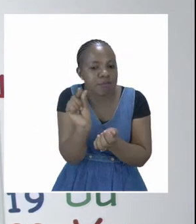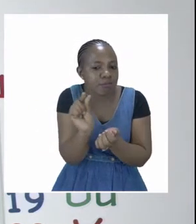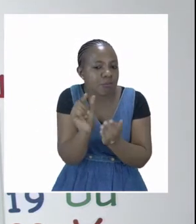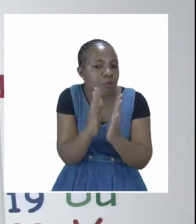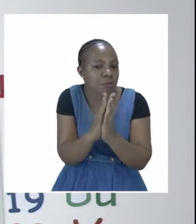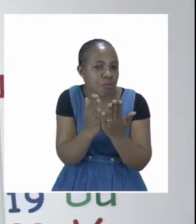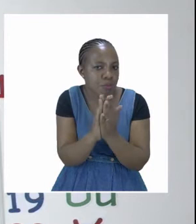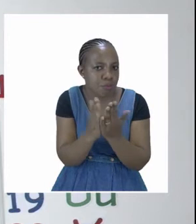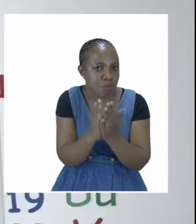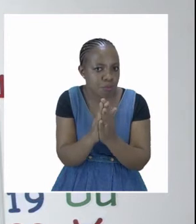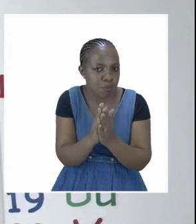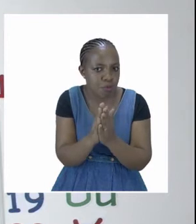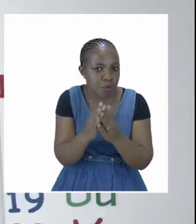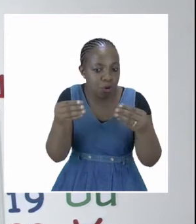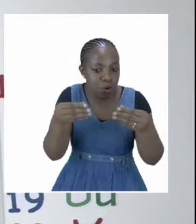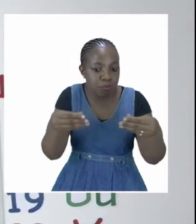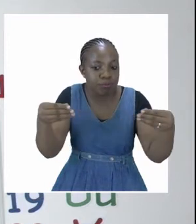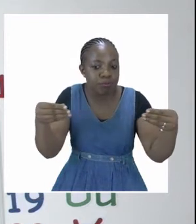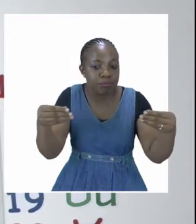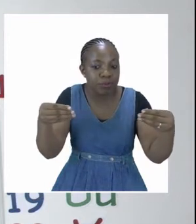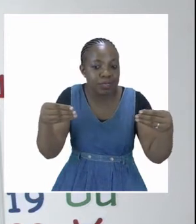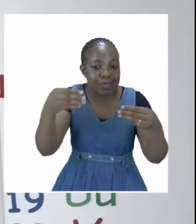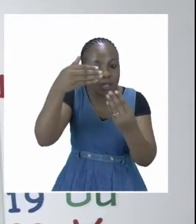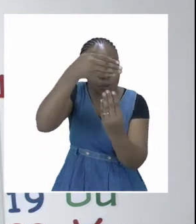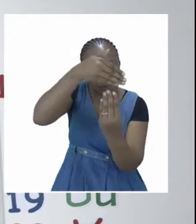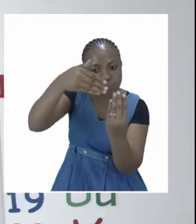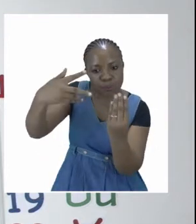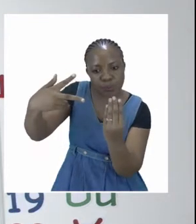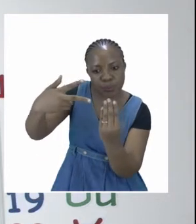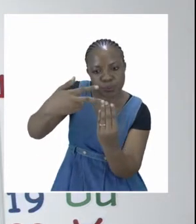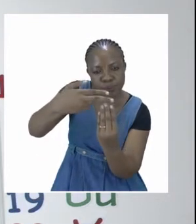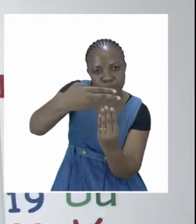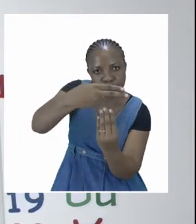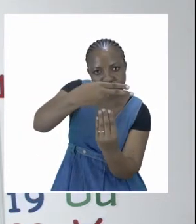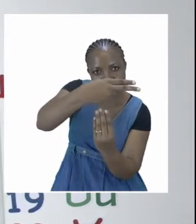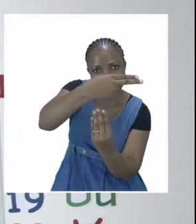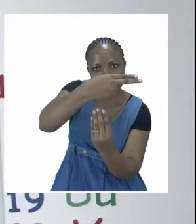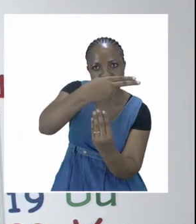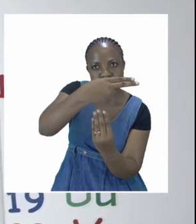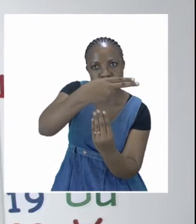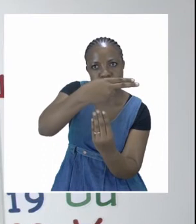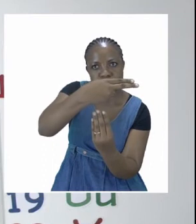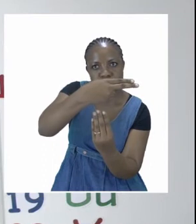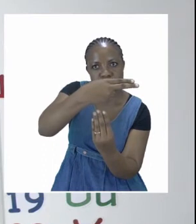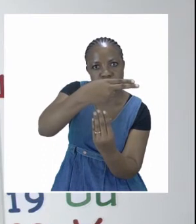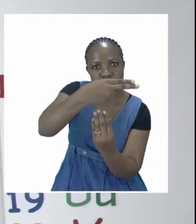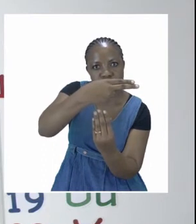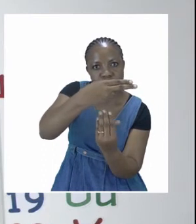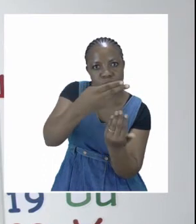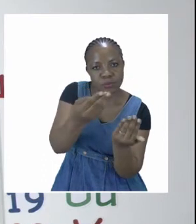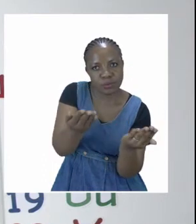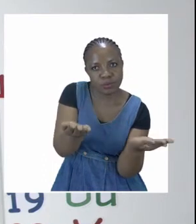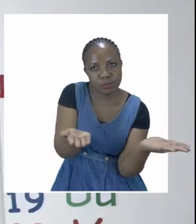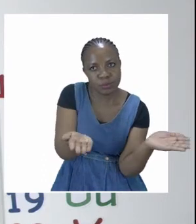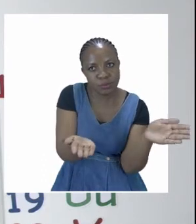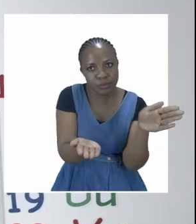booklet. Please cut the top of the lesson booklet with a pair of scissors and fold